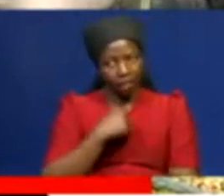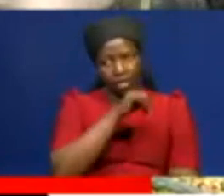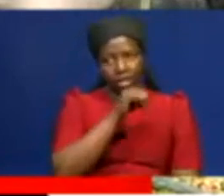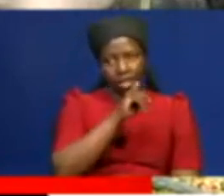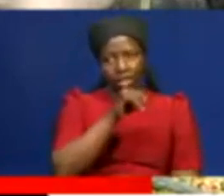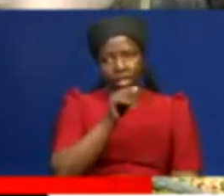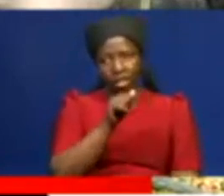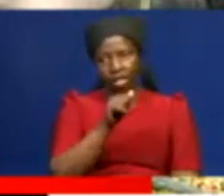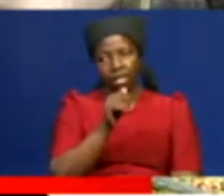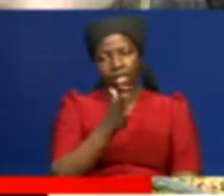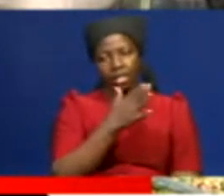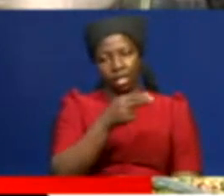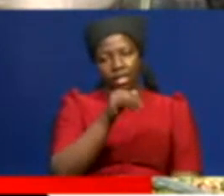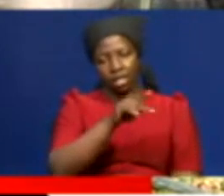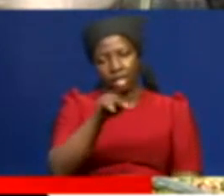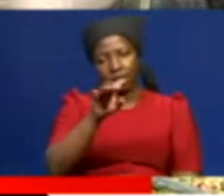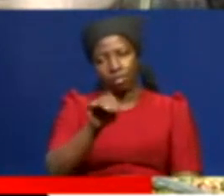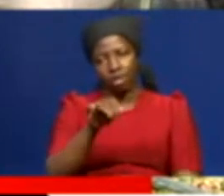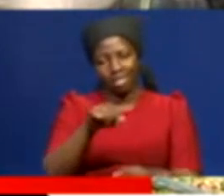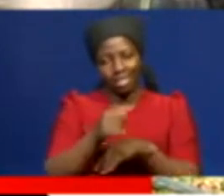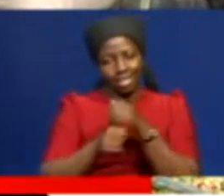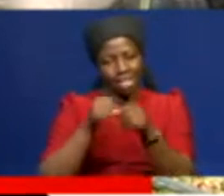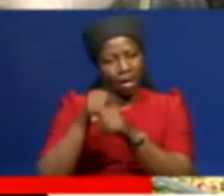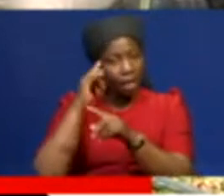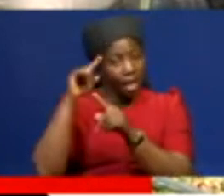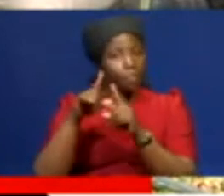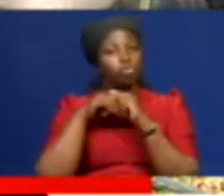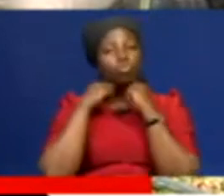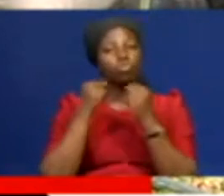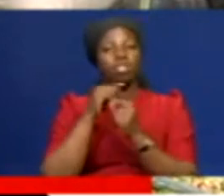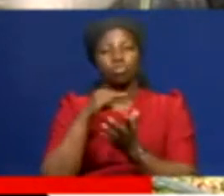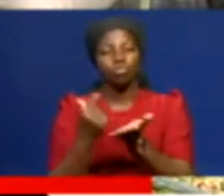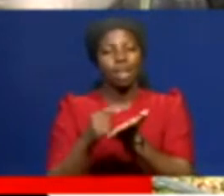Mm. So this year, we are looking at hosting a Ugandan side, and that has been